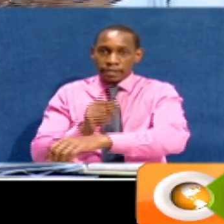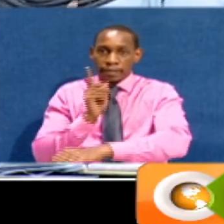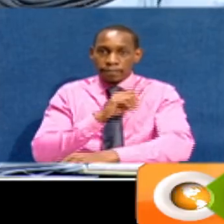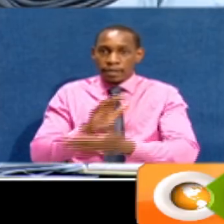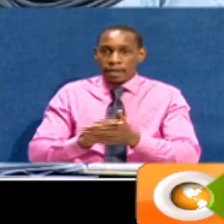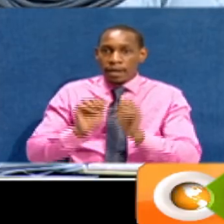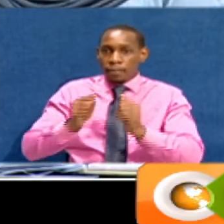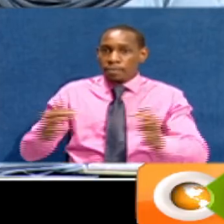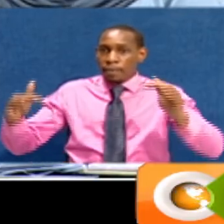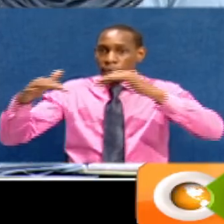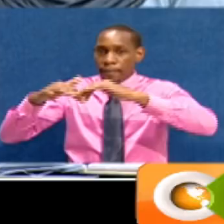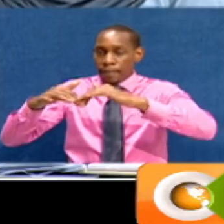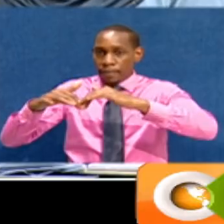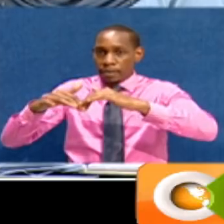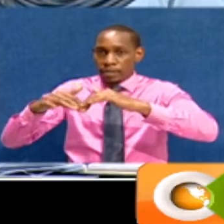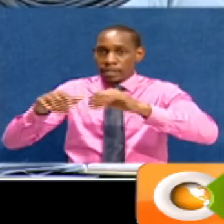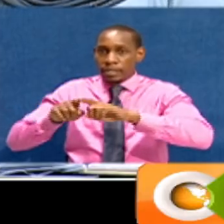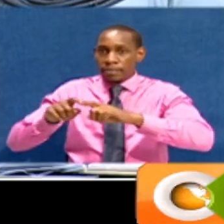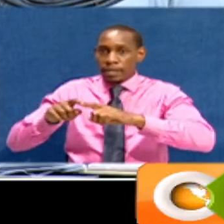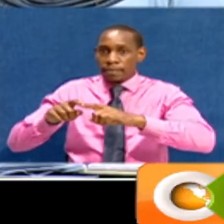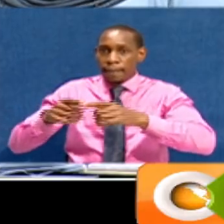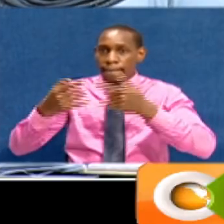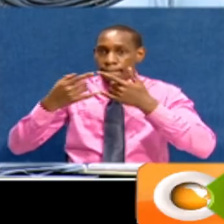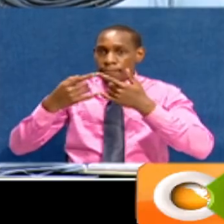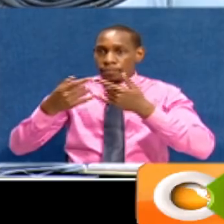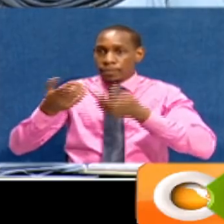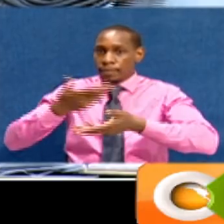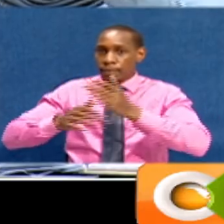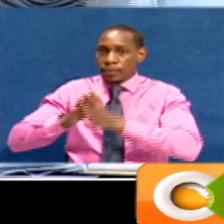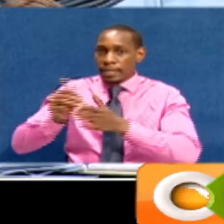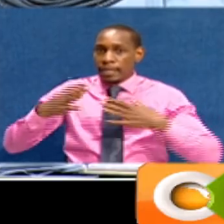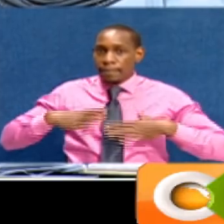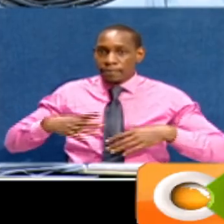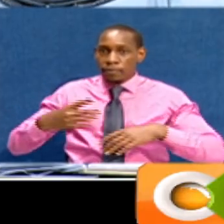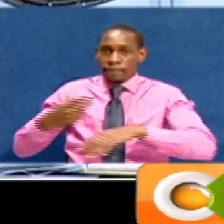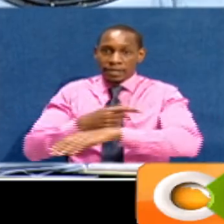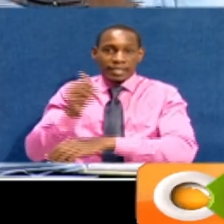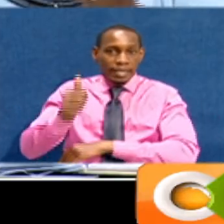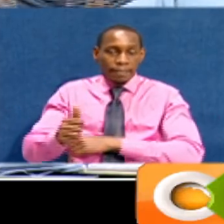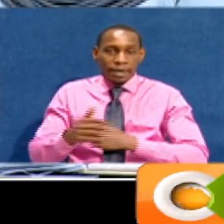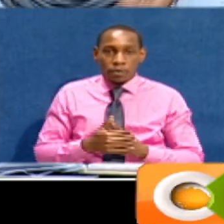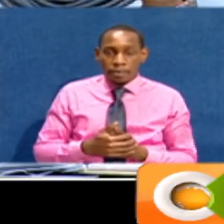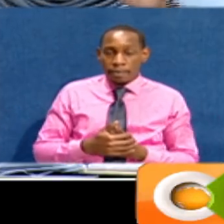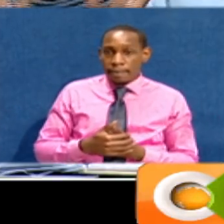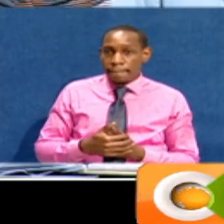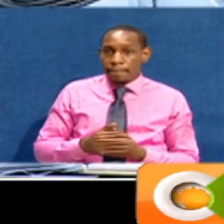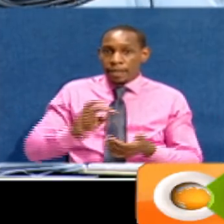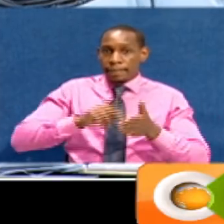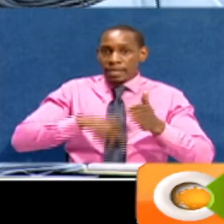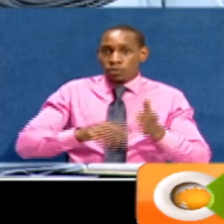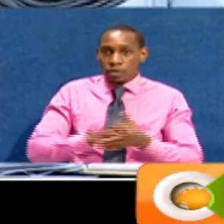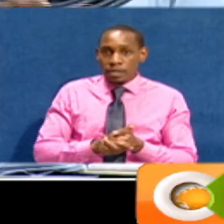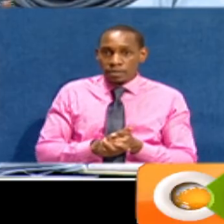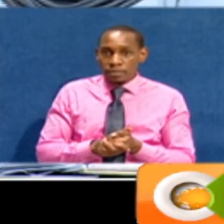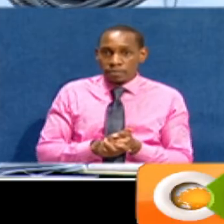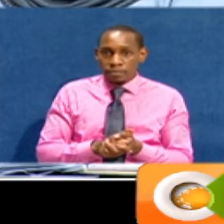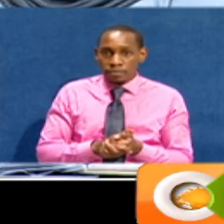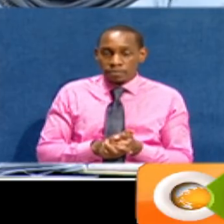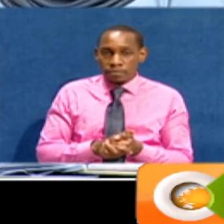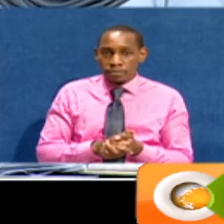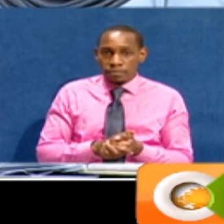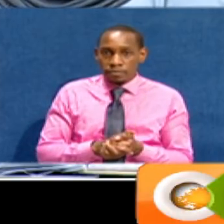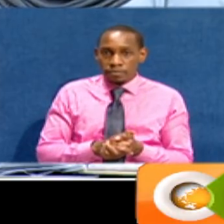vaccinated can actually gather indoors and masked with others who have been vaccinated, those who have not been vaccinated. So unaweza kuwa you can be allowed to now meet.